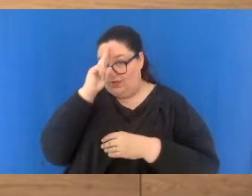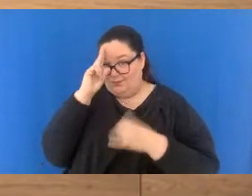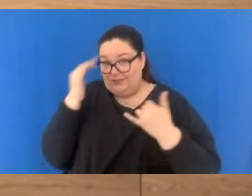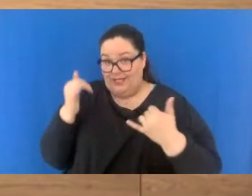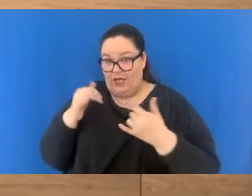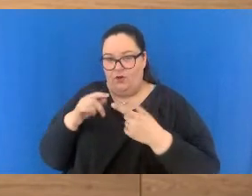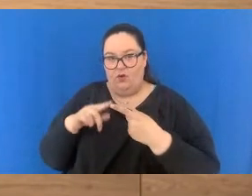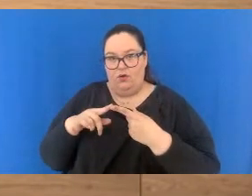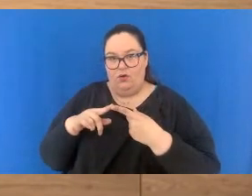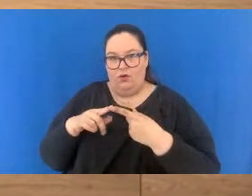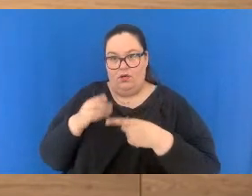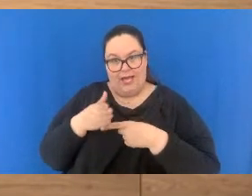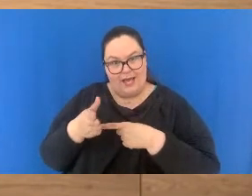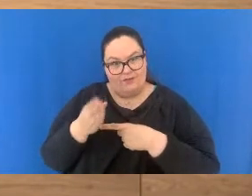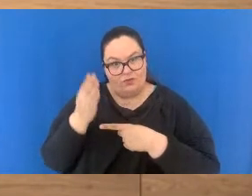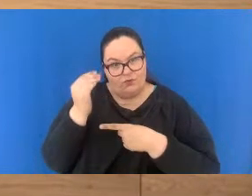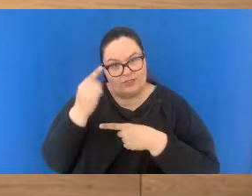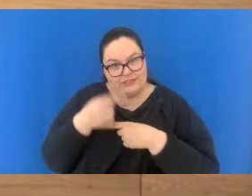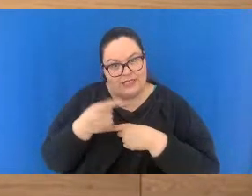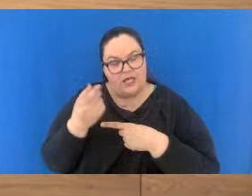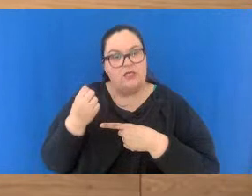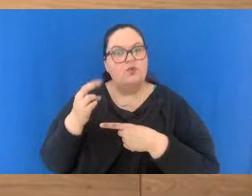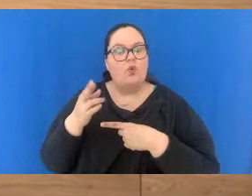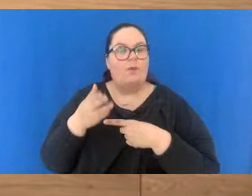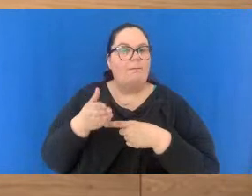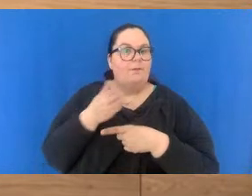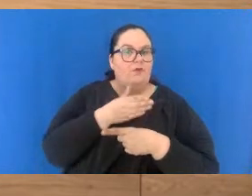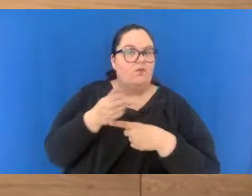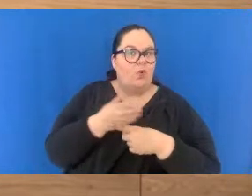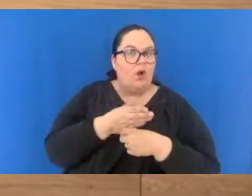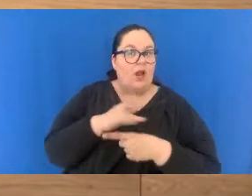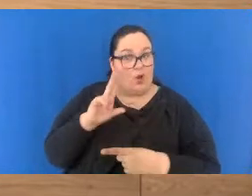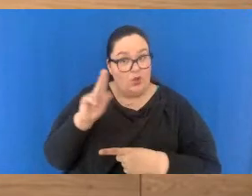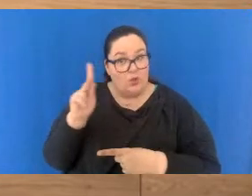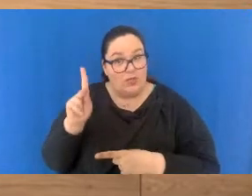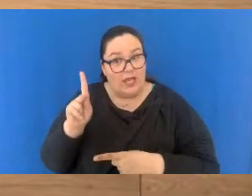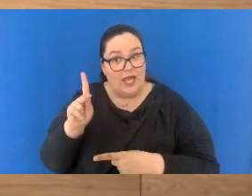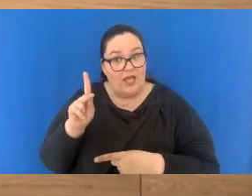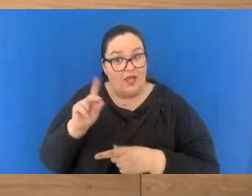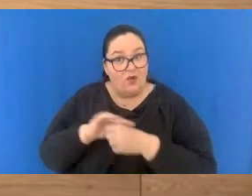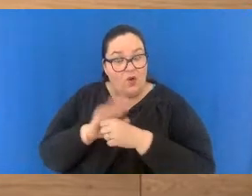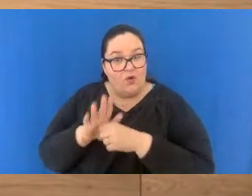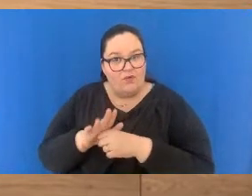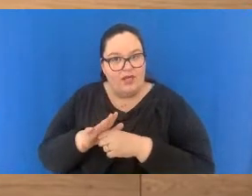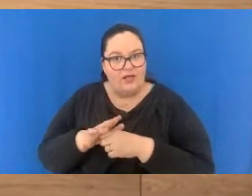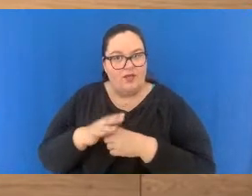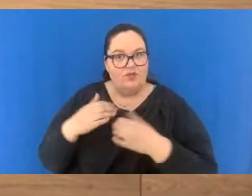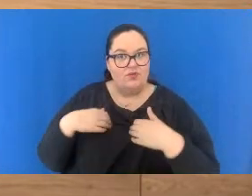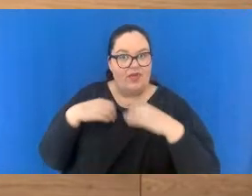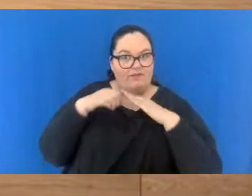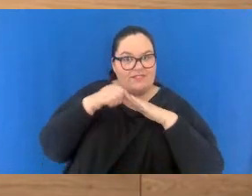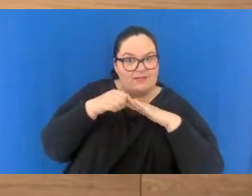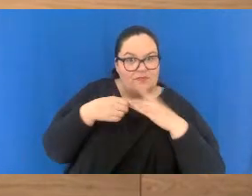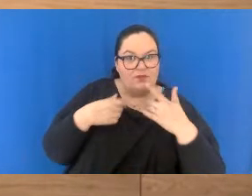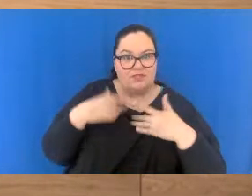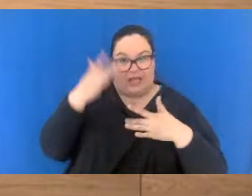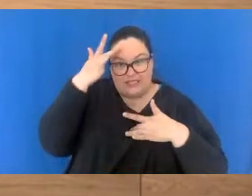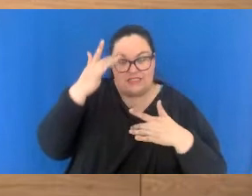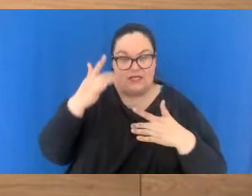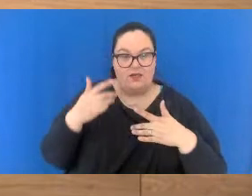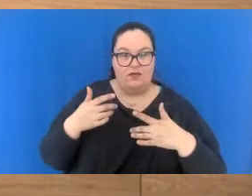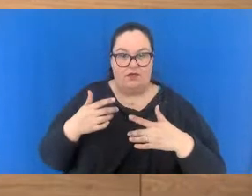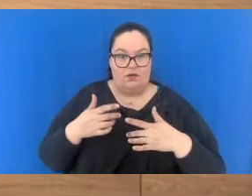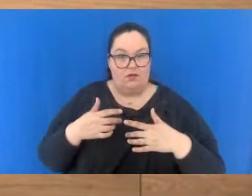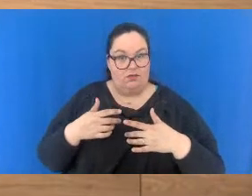exposed to the new variant, and did they have symptoms? And I guess I'm asking ultimately, do the vaccines seem to be